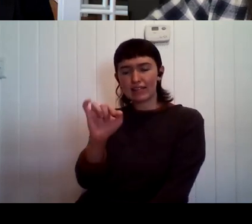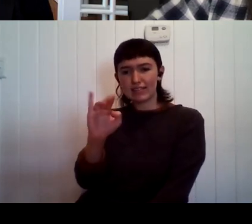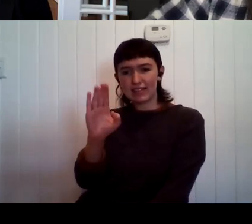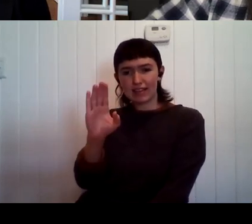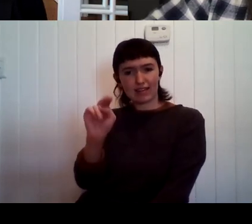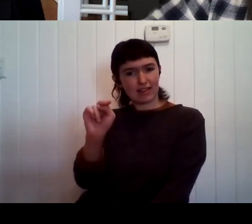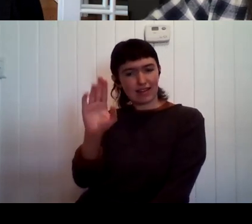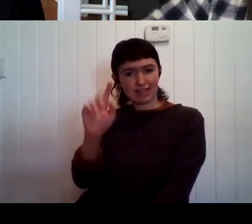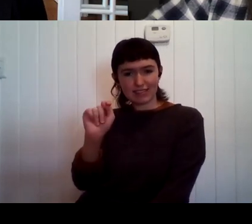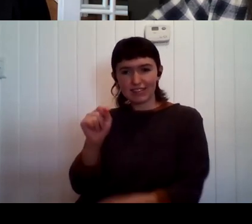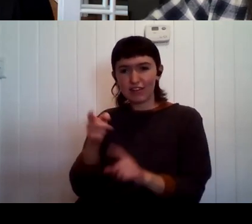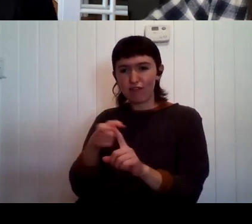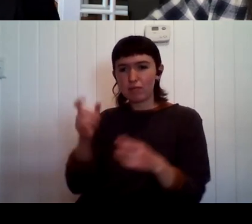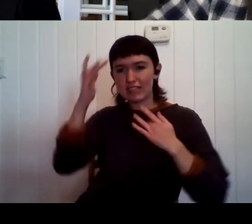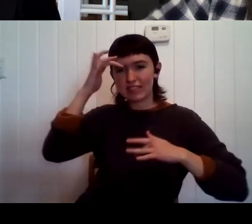Yeah.